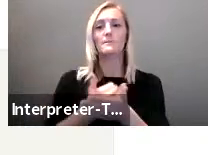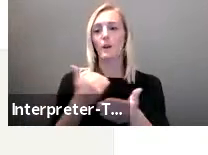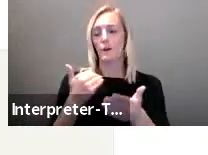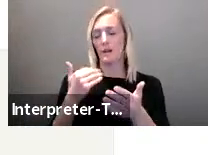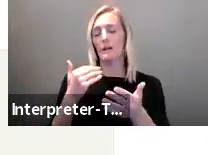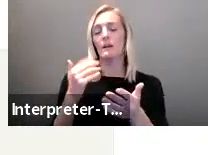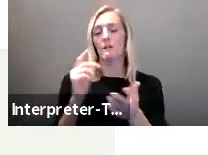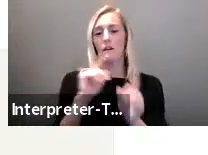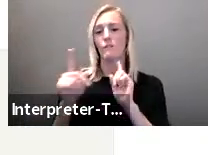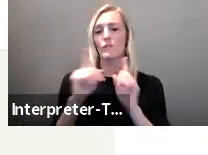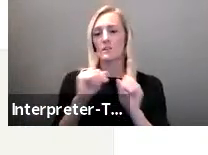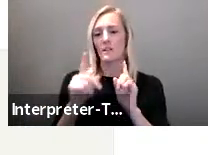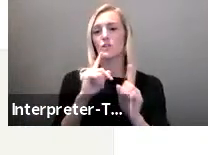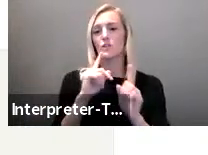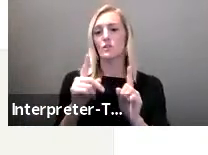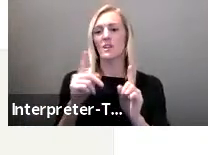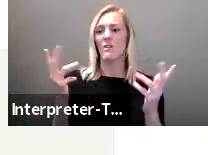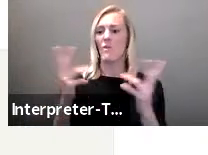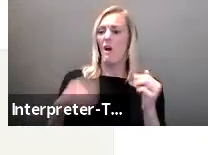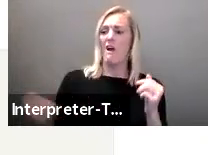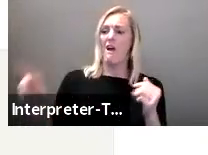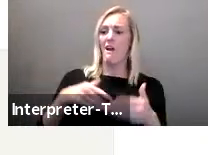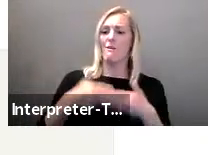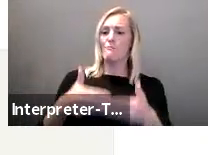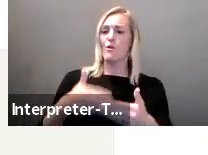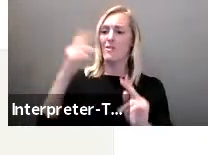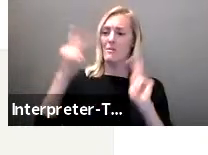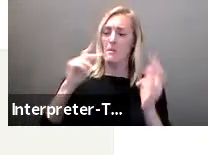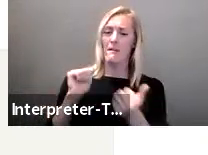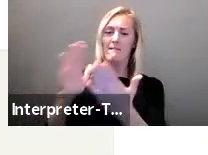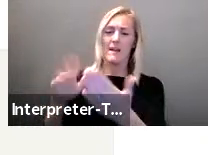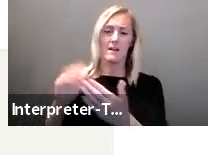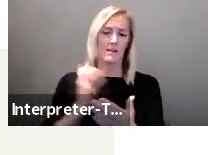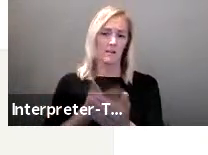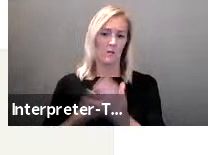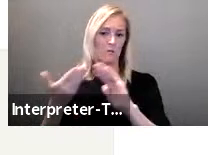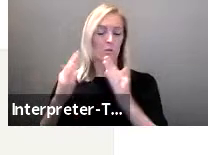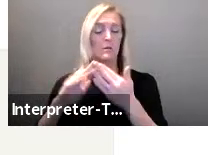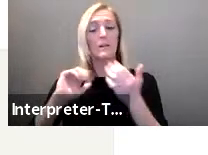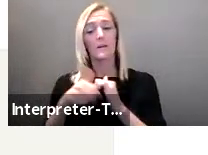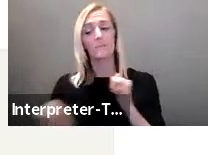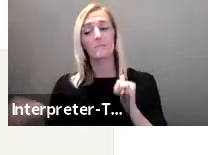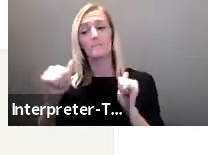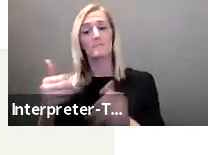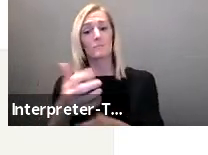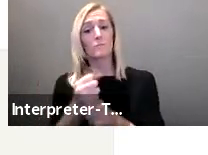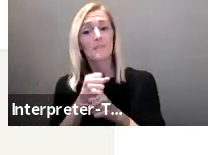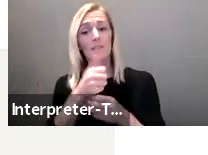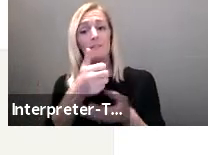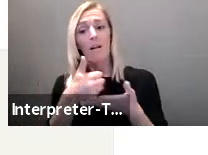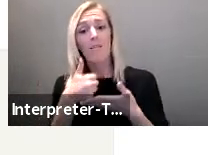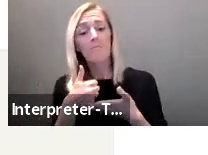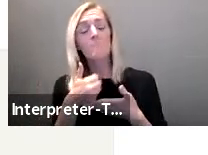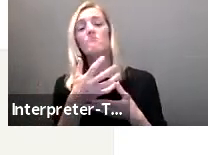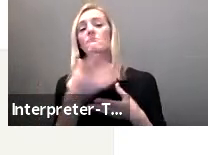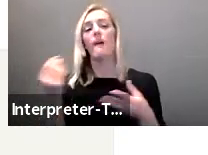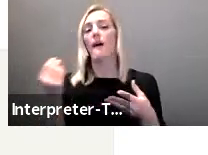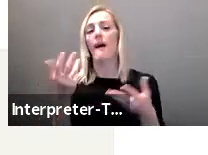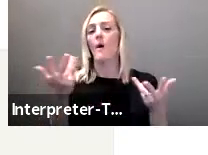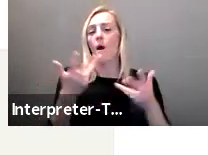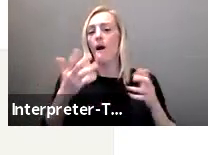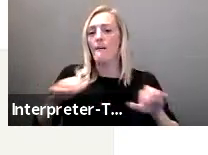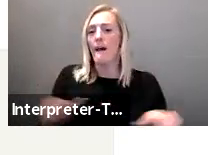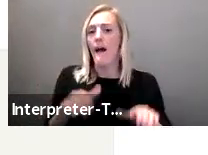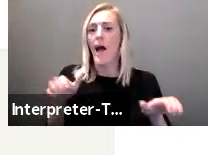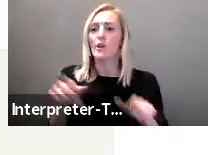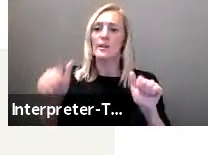the things that birthing persons are facing in our community and how they can receive help and what action they can take. So these